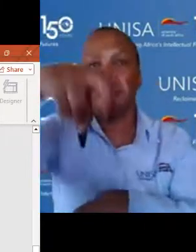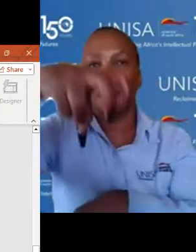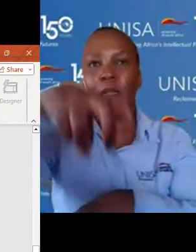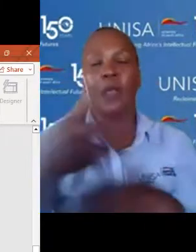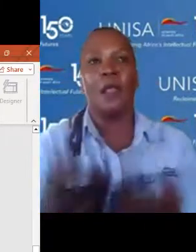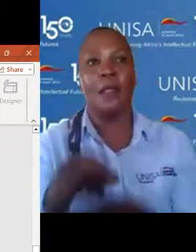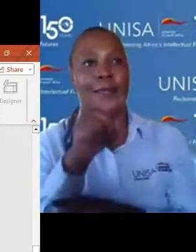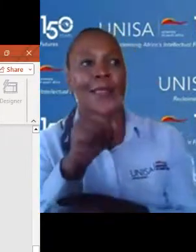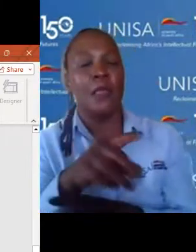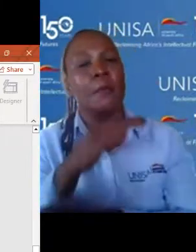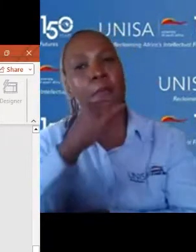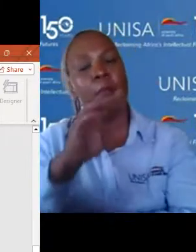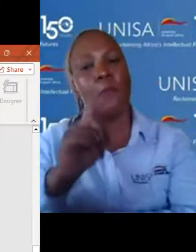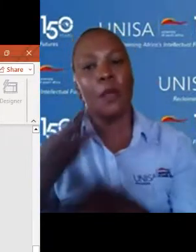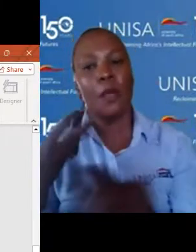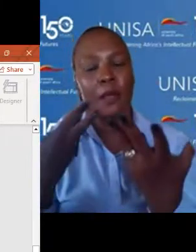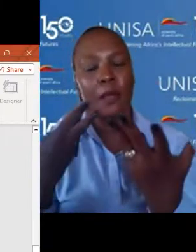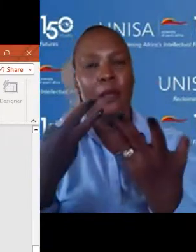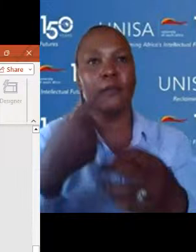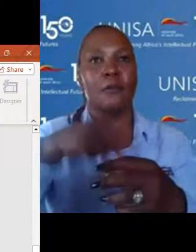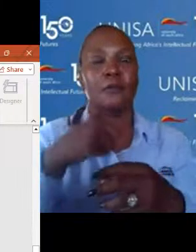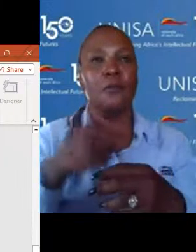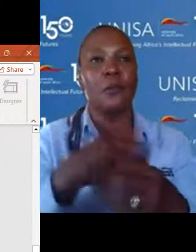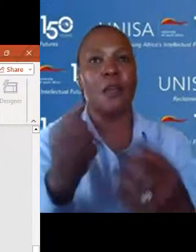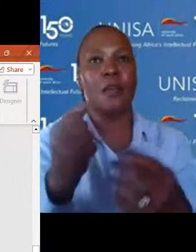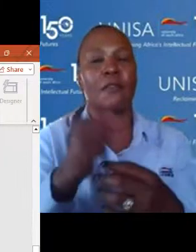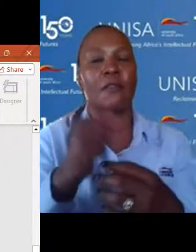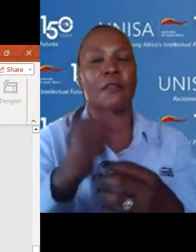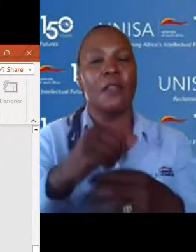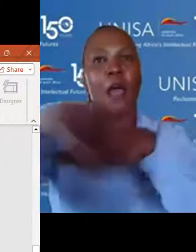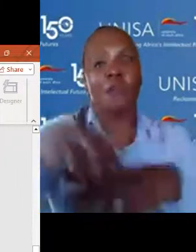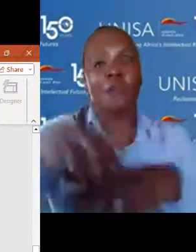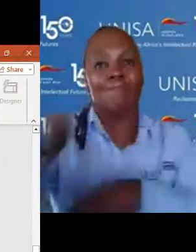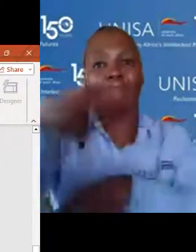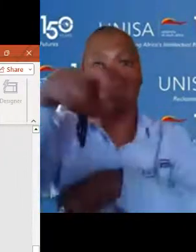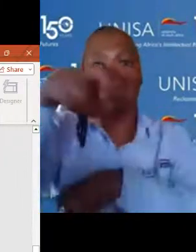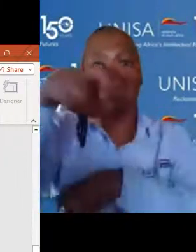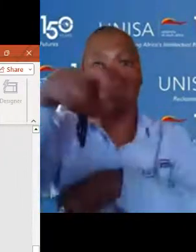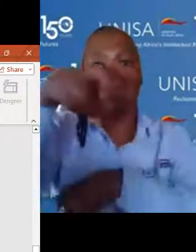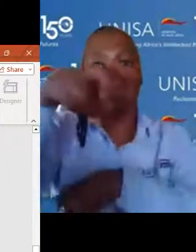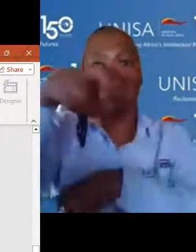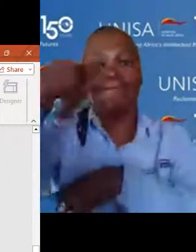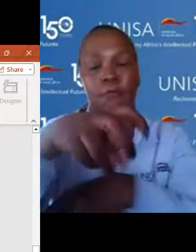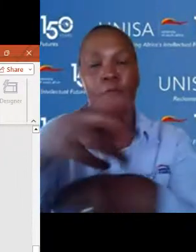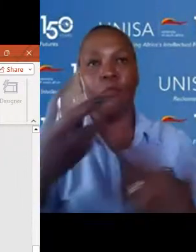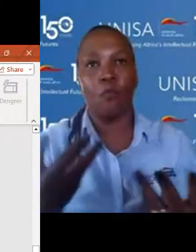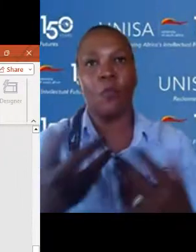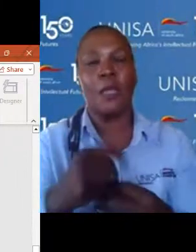simply means that when we've got outdoor travel, it's a